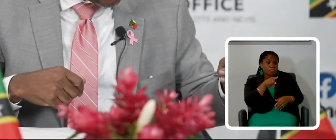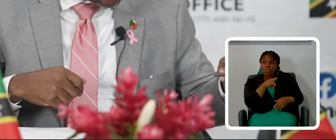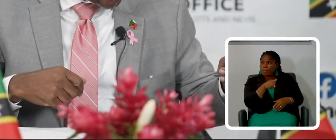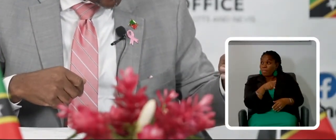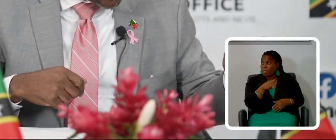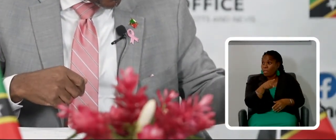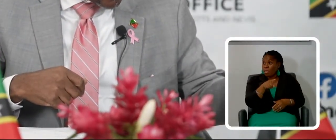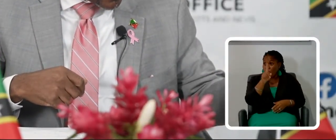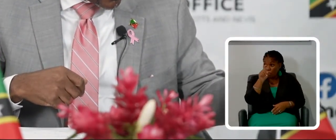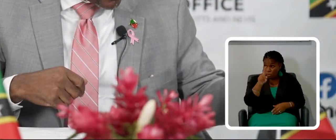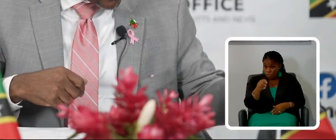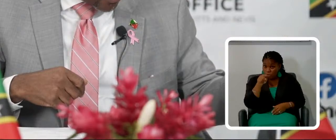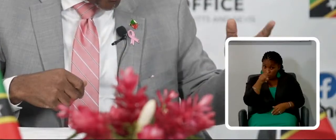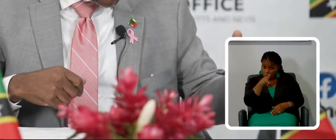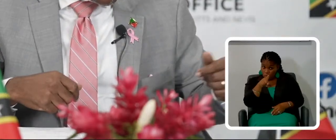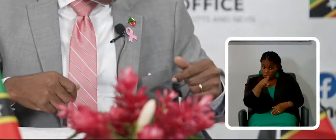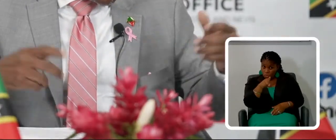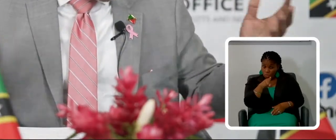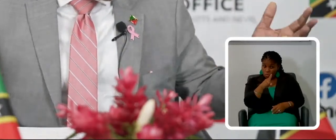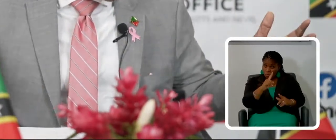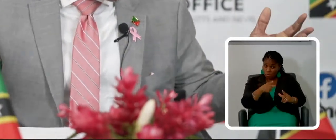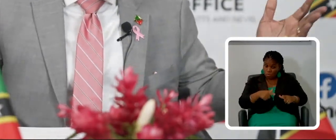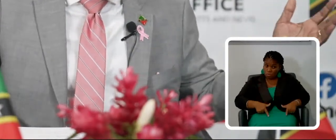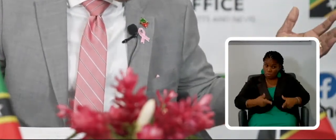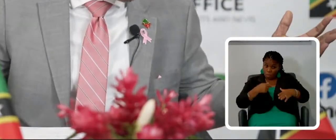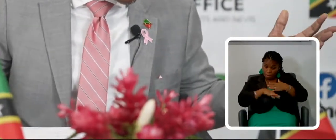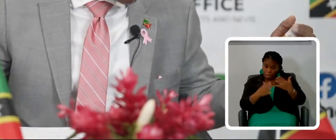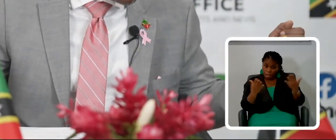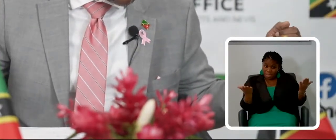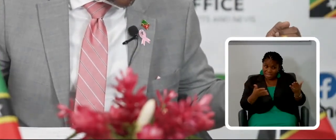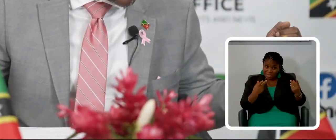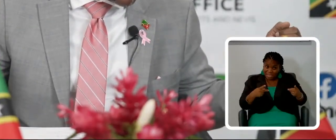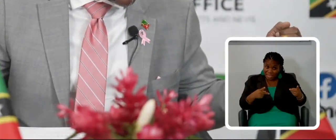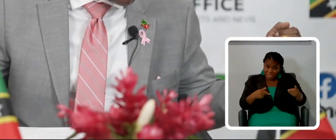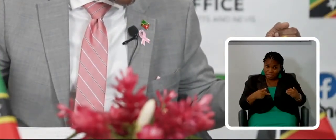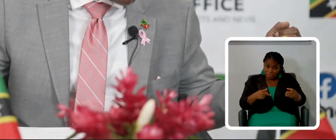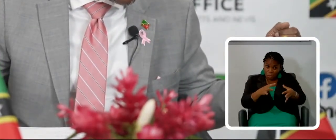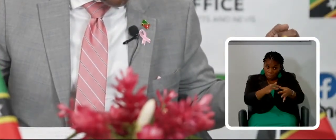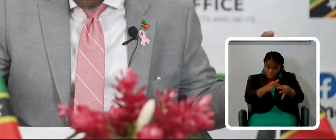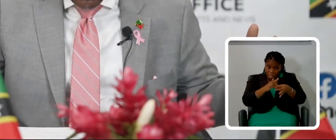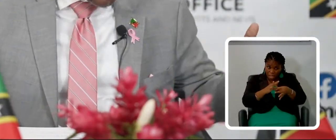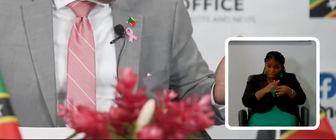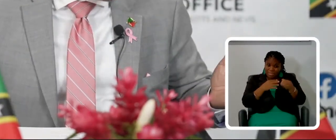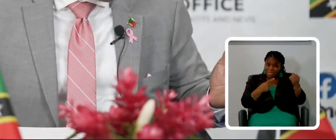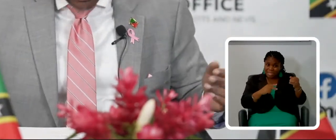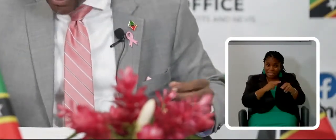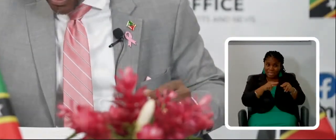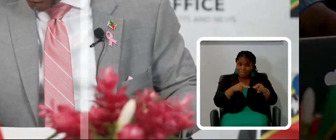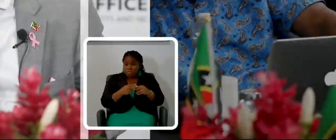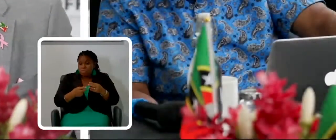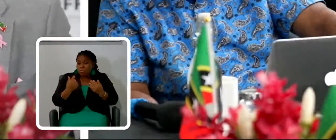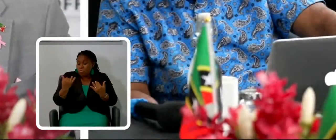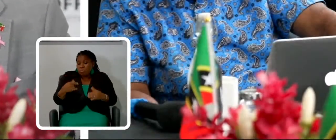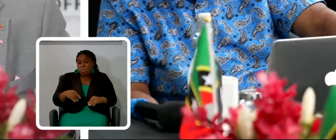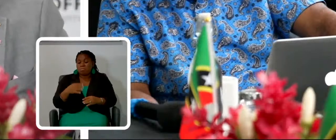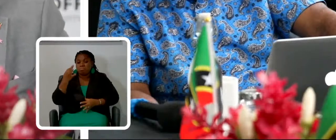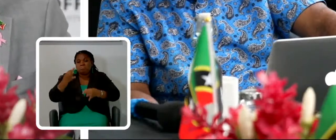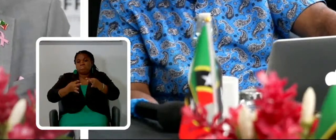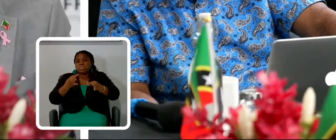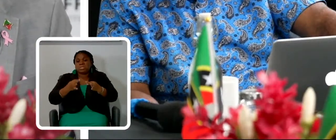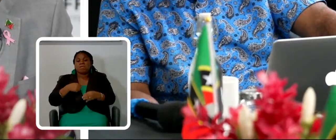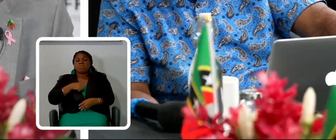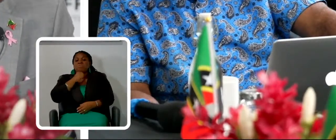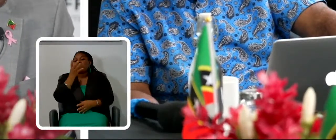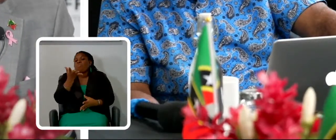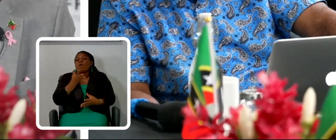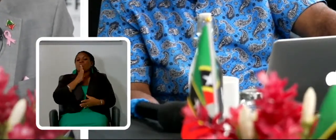Nevis? Good. Today, you can decide you don't want to be a citizen of St. Kitts and Nevis. You can say that. You can say, I don't want to be a citizen of St. Kitts